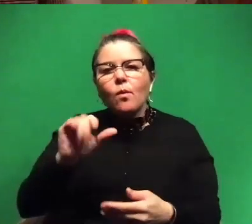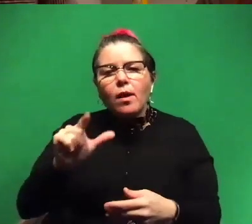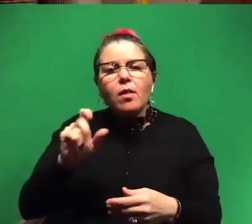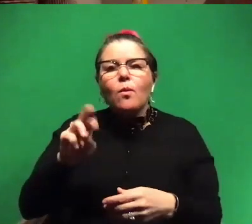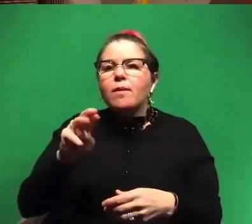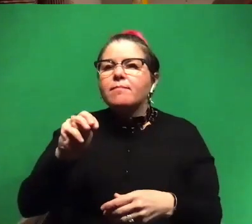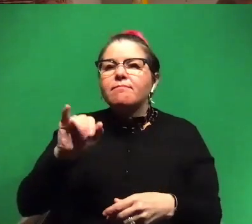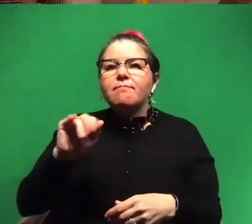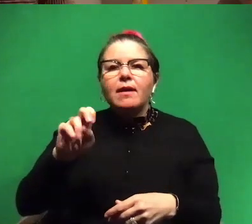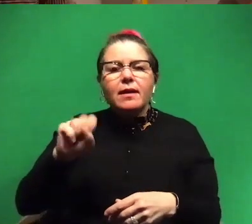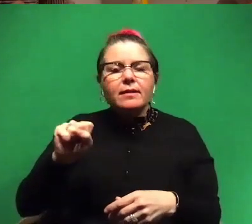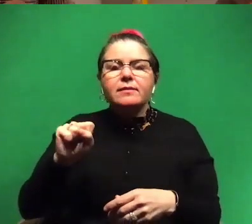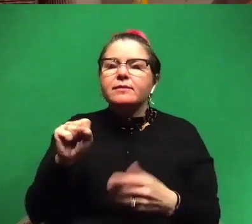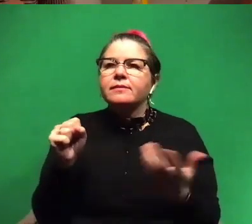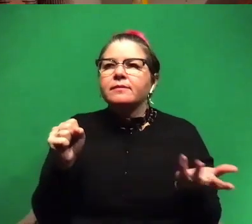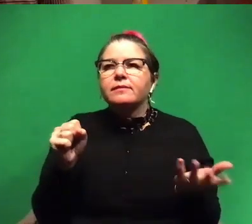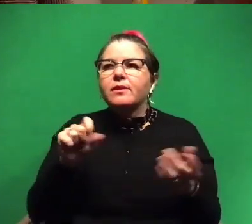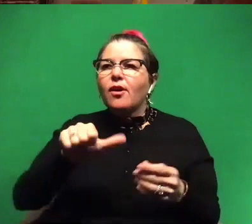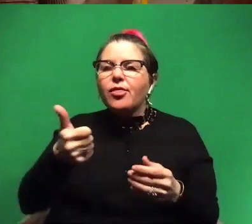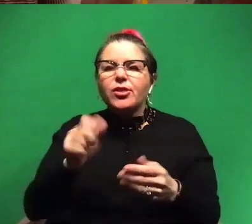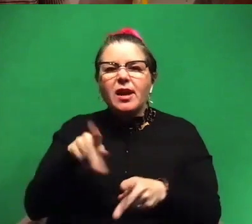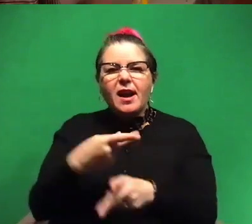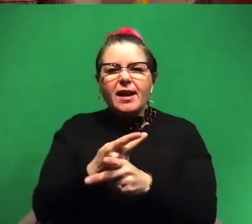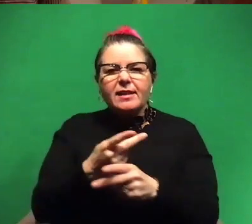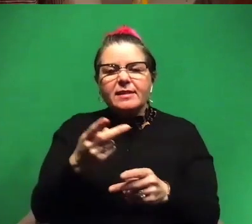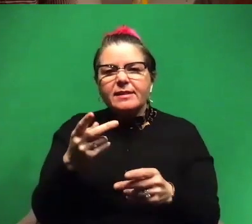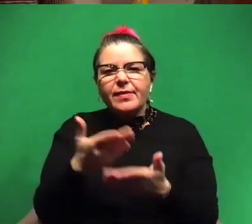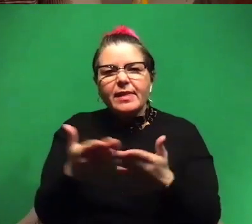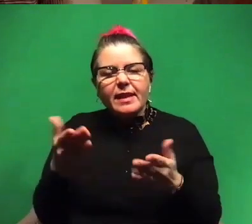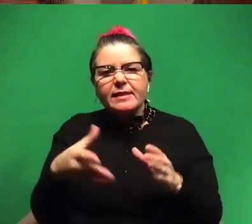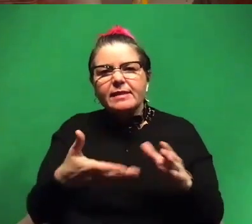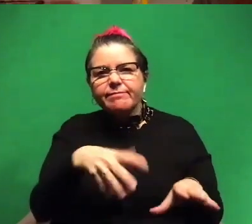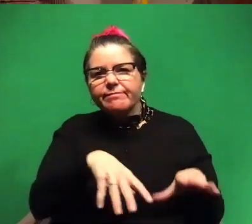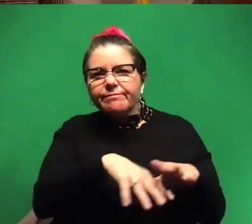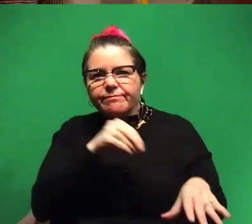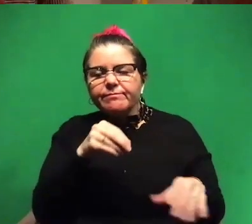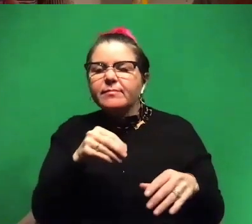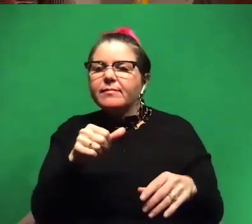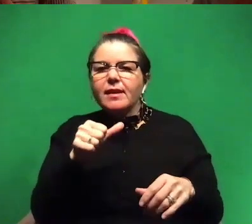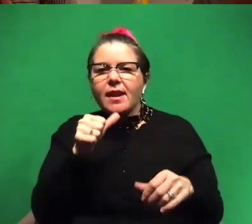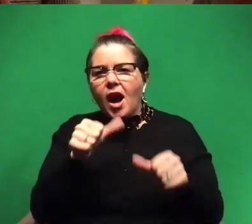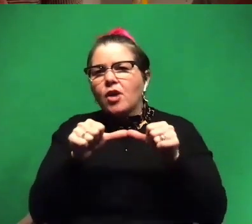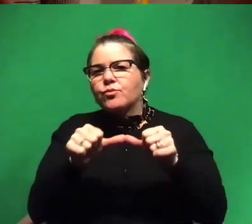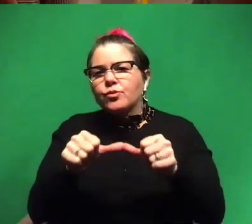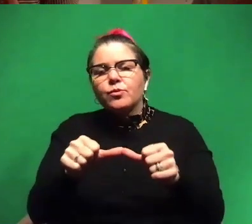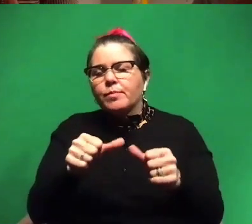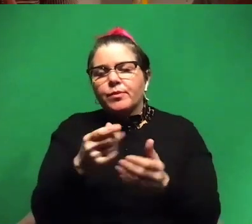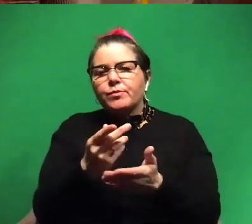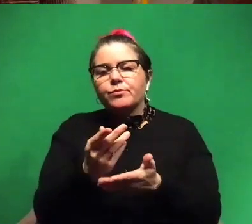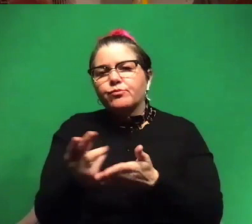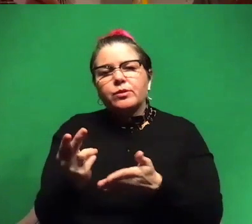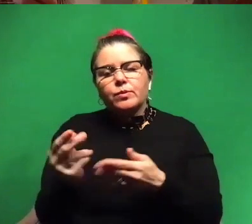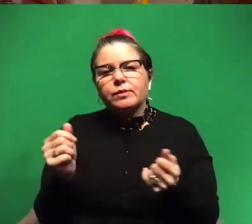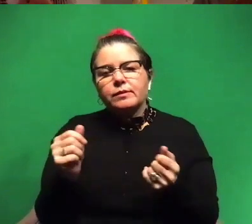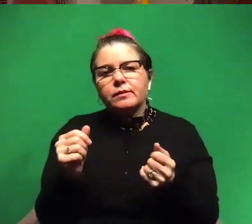mines or other types of extractive industries, so anything that's a non-renewable resource. And so